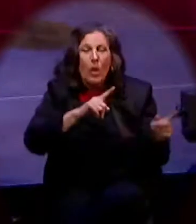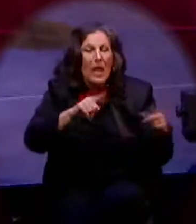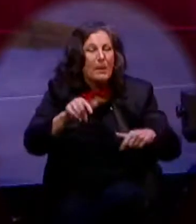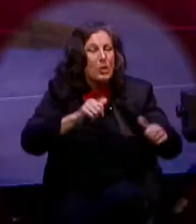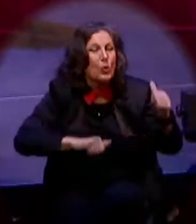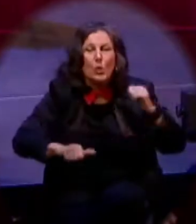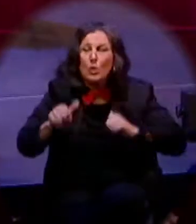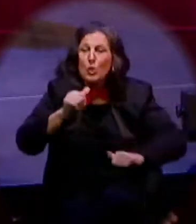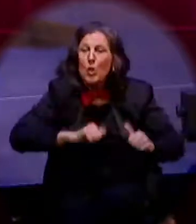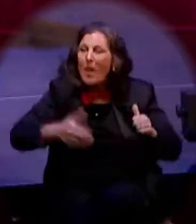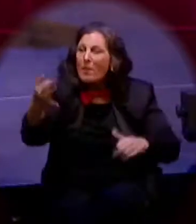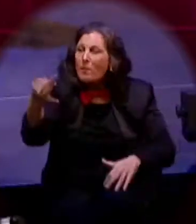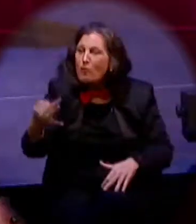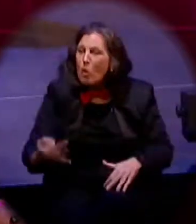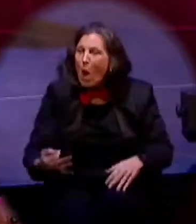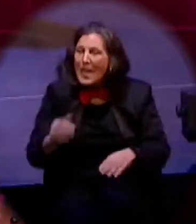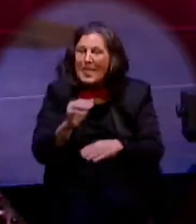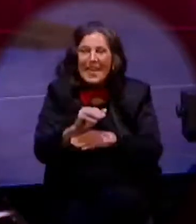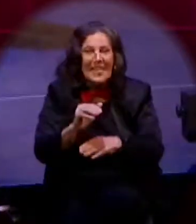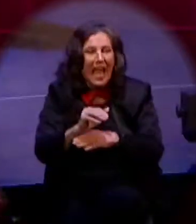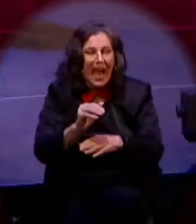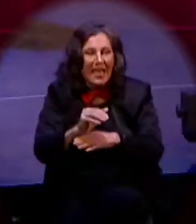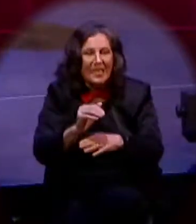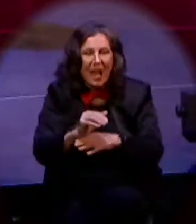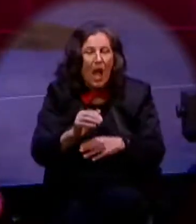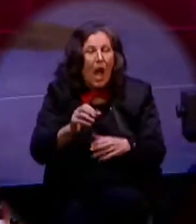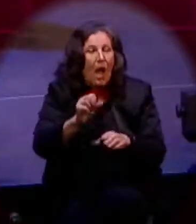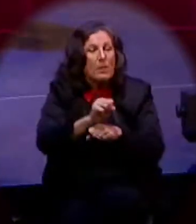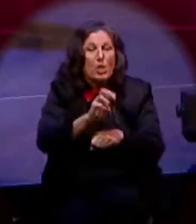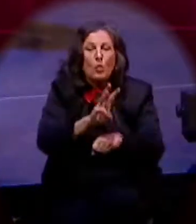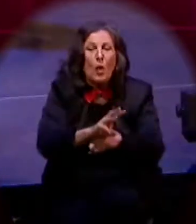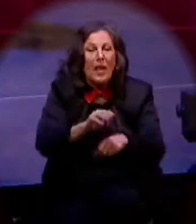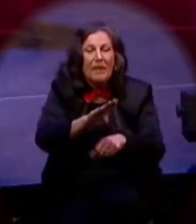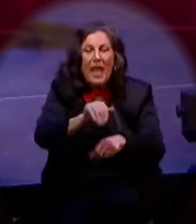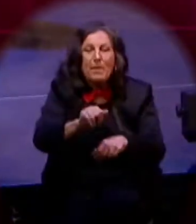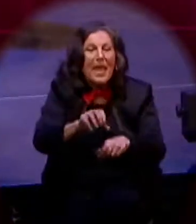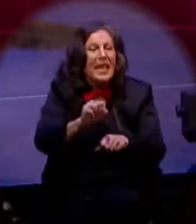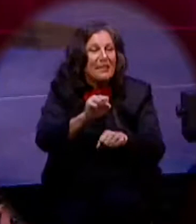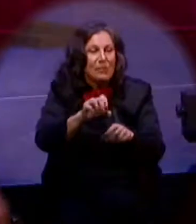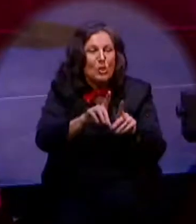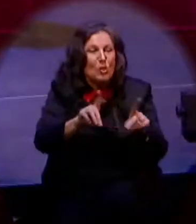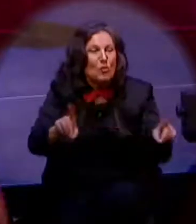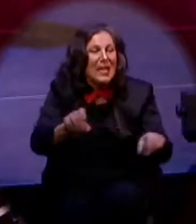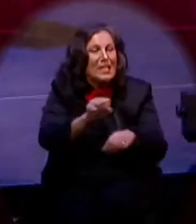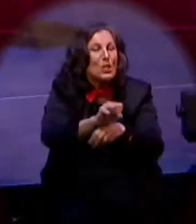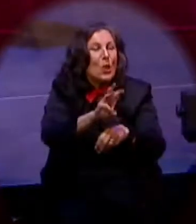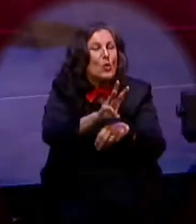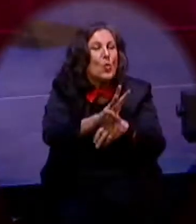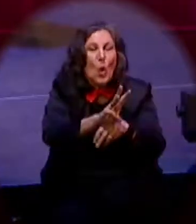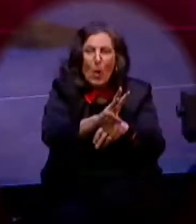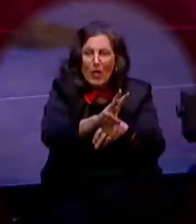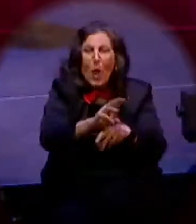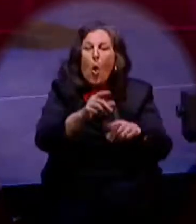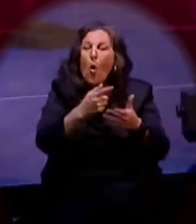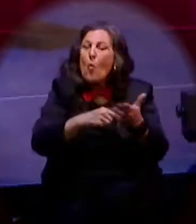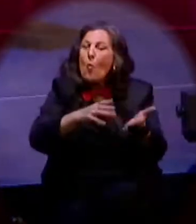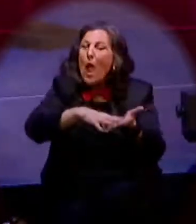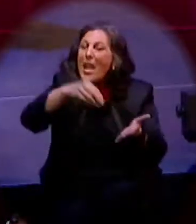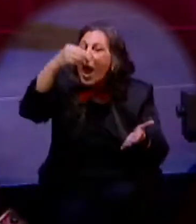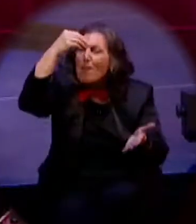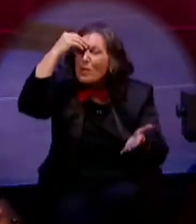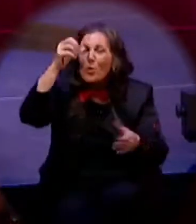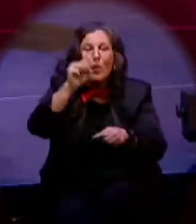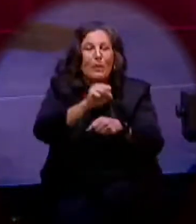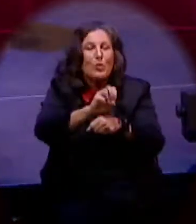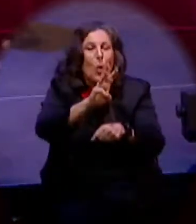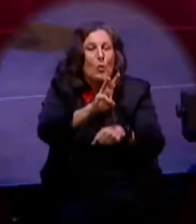our shows every Friday night. I'm a social worker. I have a master's degree in social work. And what I've learned through